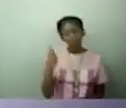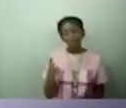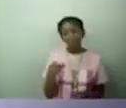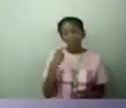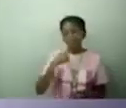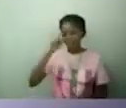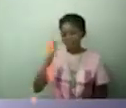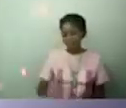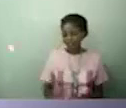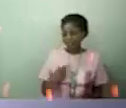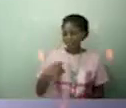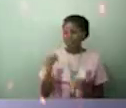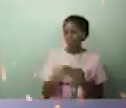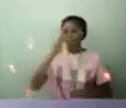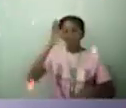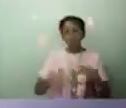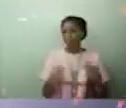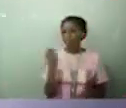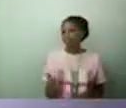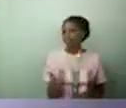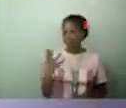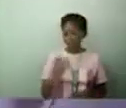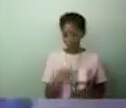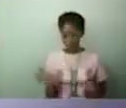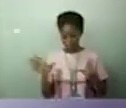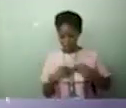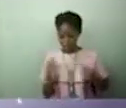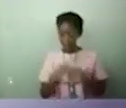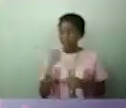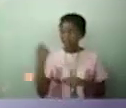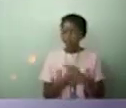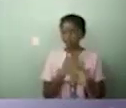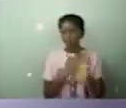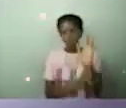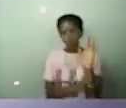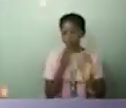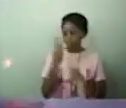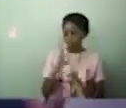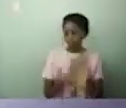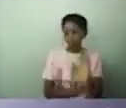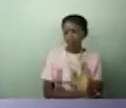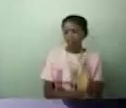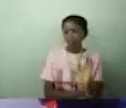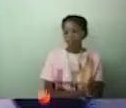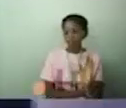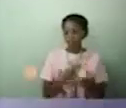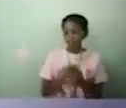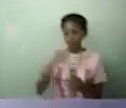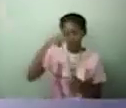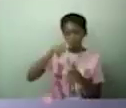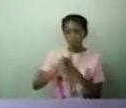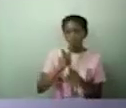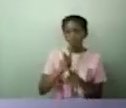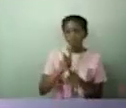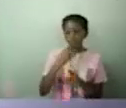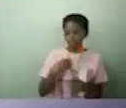it must take more than that for you to be convinced that this is of God. It must take more than prophecy. It must take